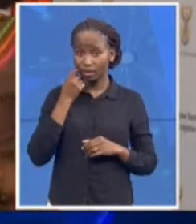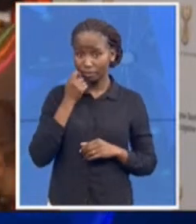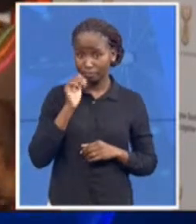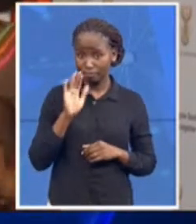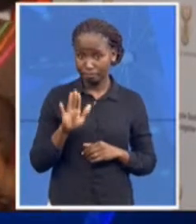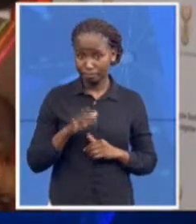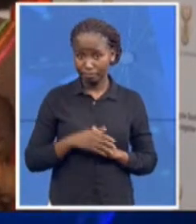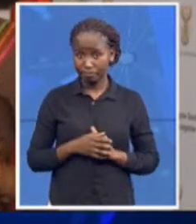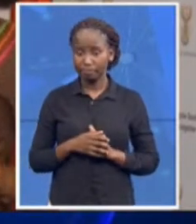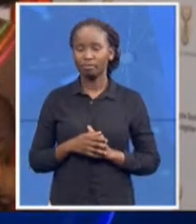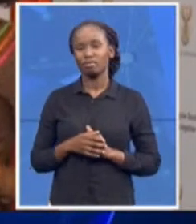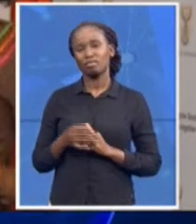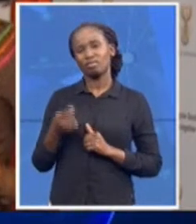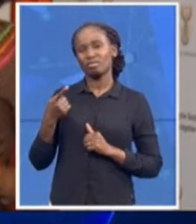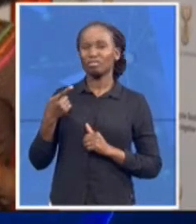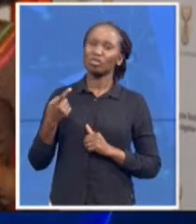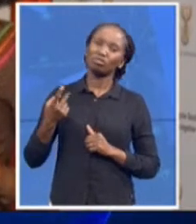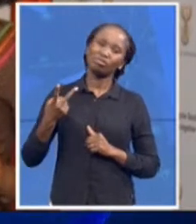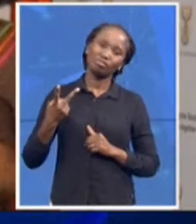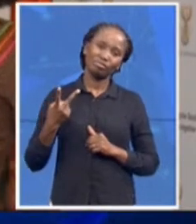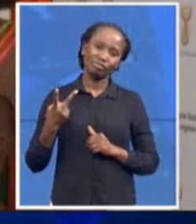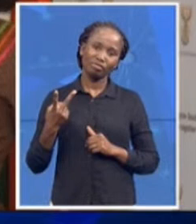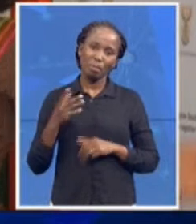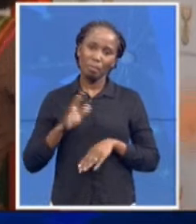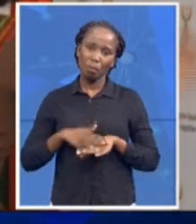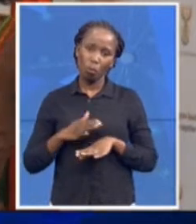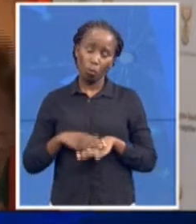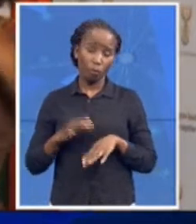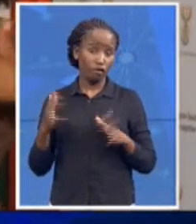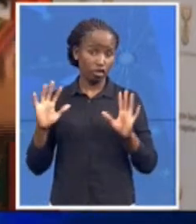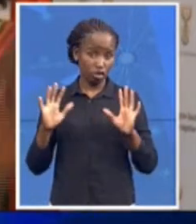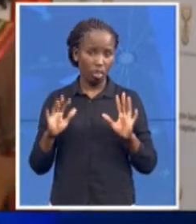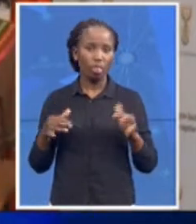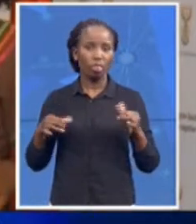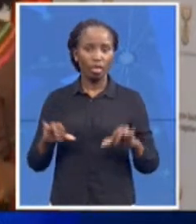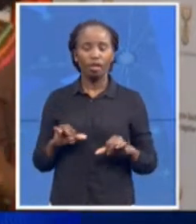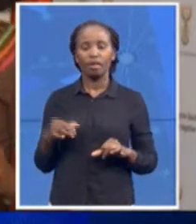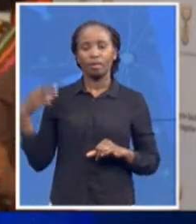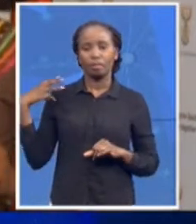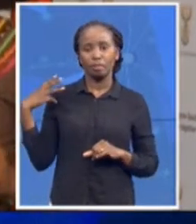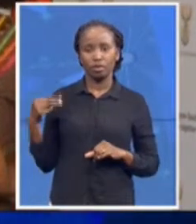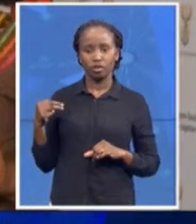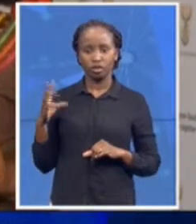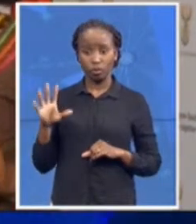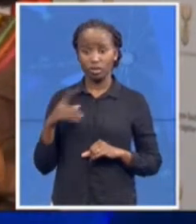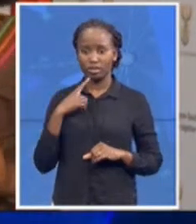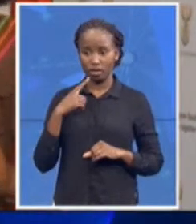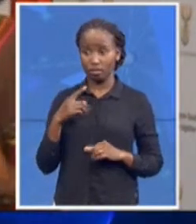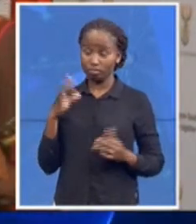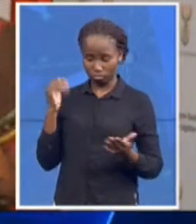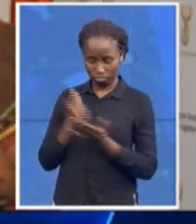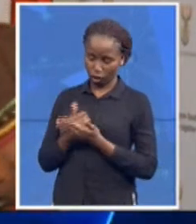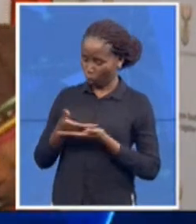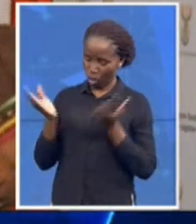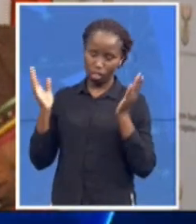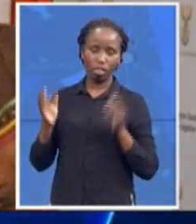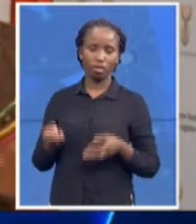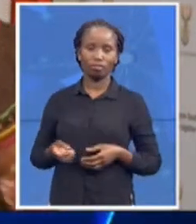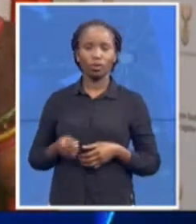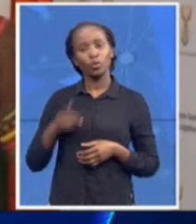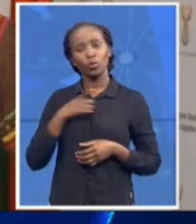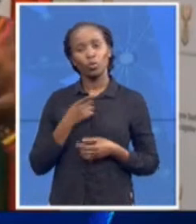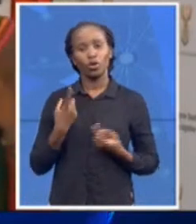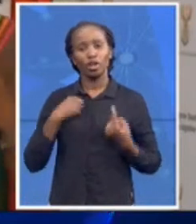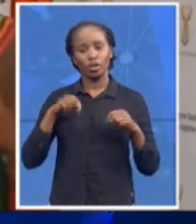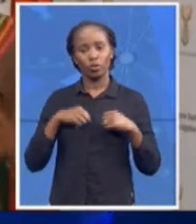questions. I know Minister will reprimand me and say, take them all, because we are here to provide clarity today and to ensure that we